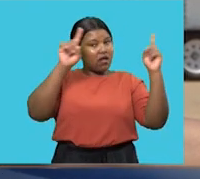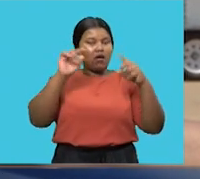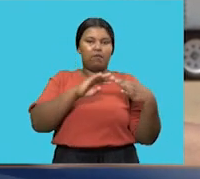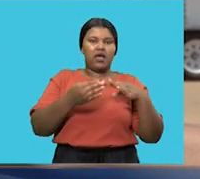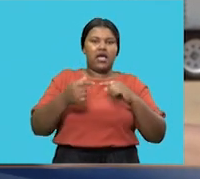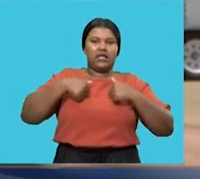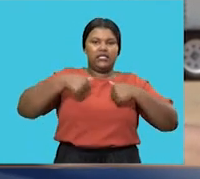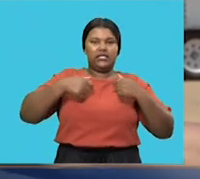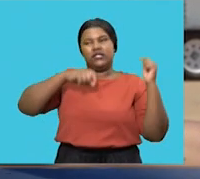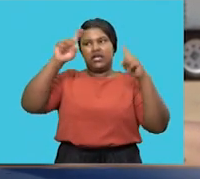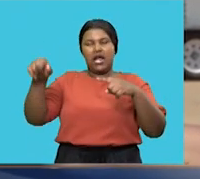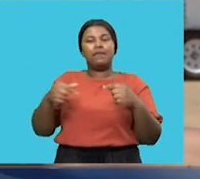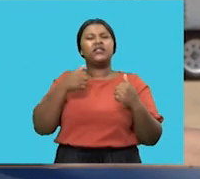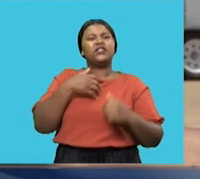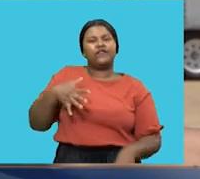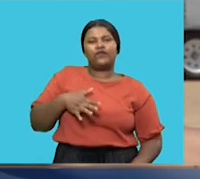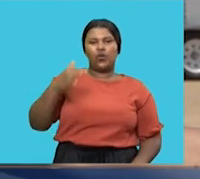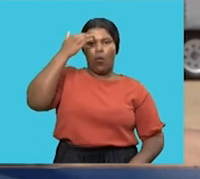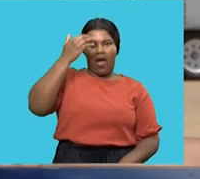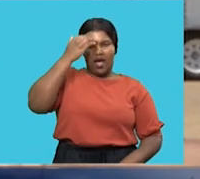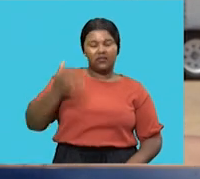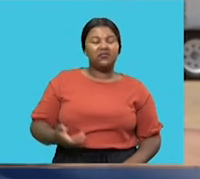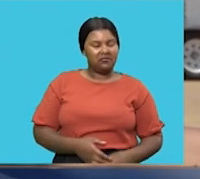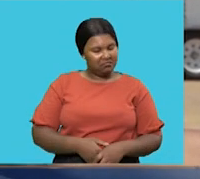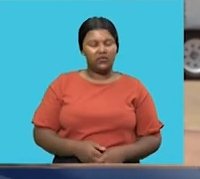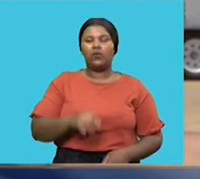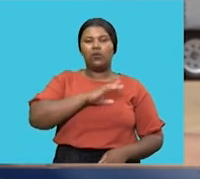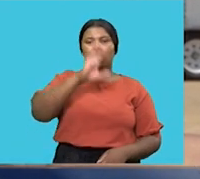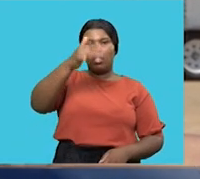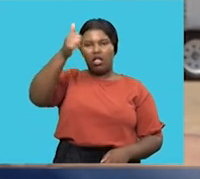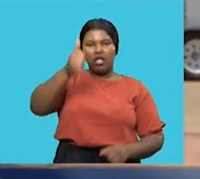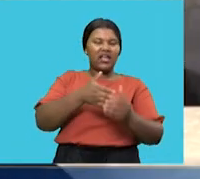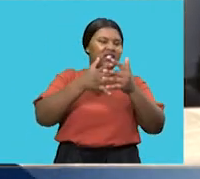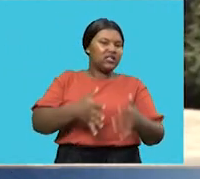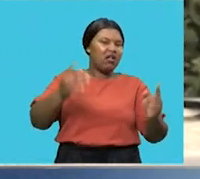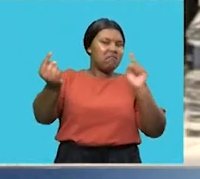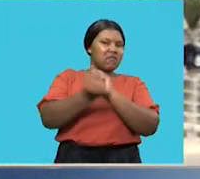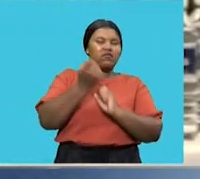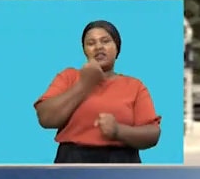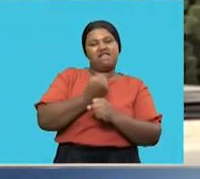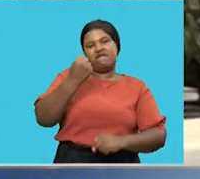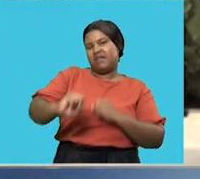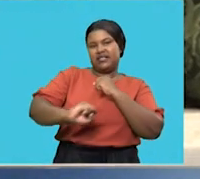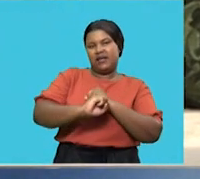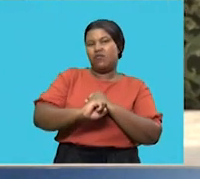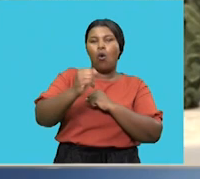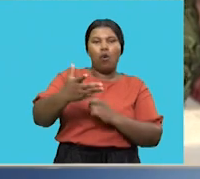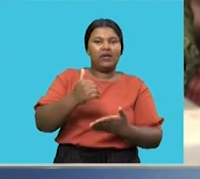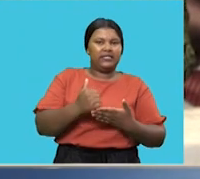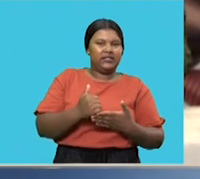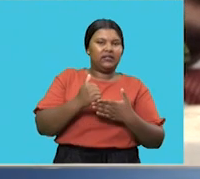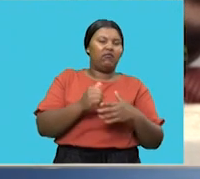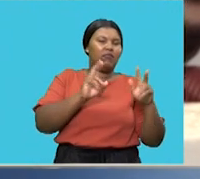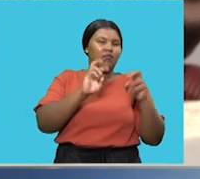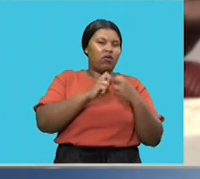siwumphakathi sathi ithi sihambe siyofuna ukwazi because there were no officials no leadership abeze abantu bazosisiza ngendaba yokuthi ugesi